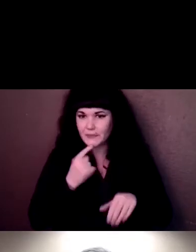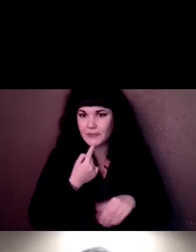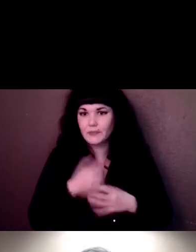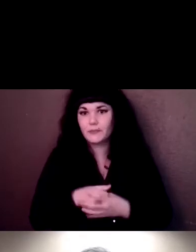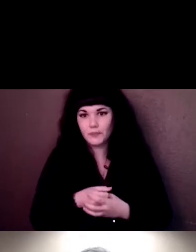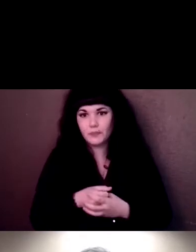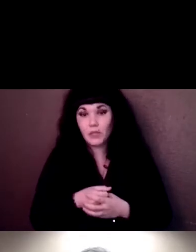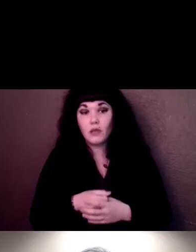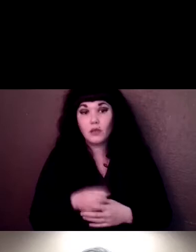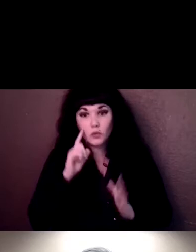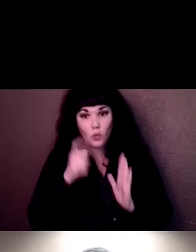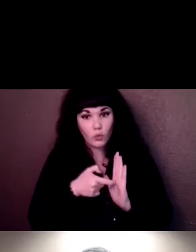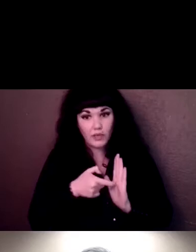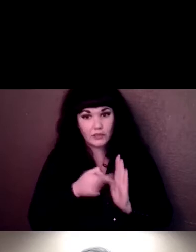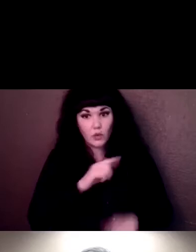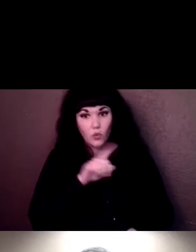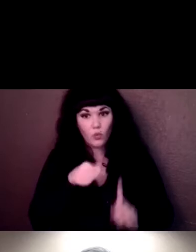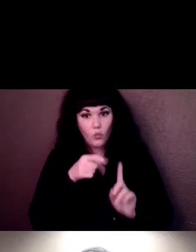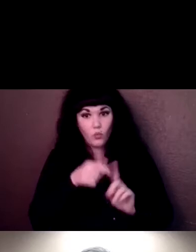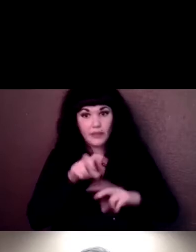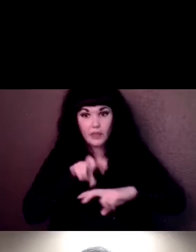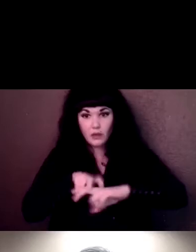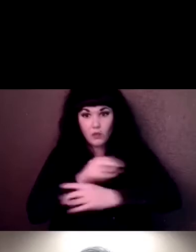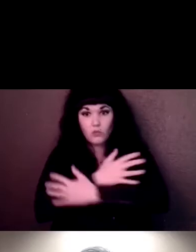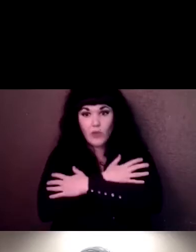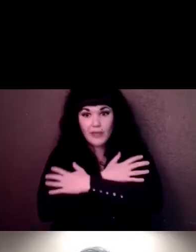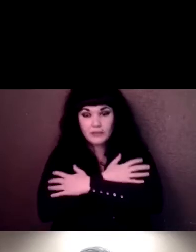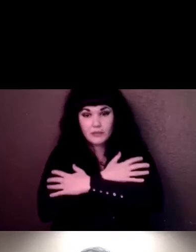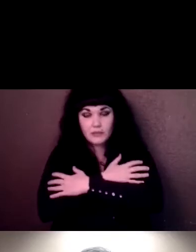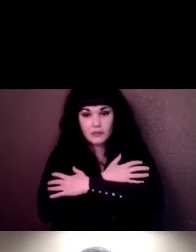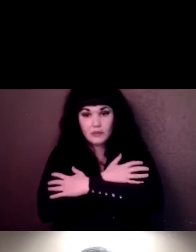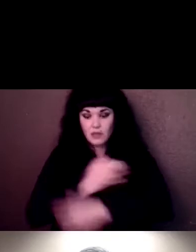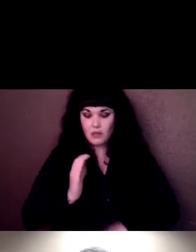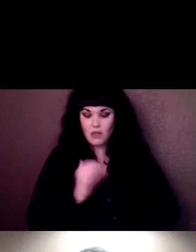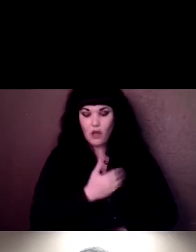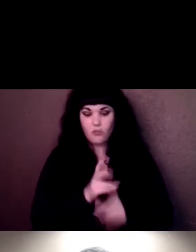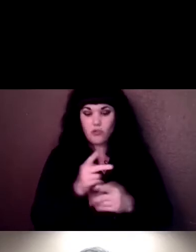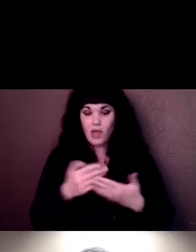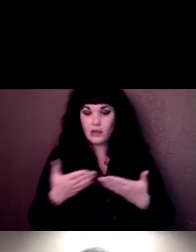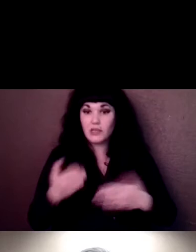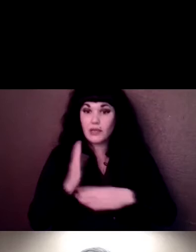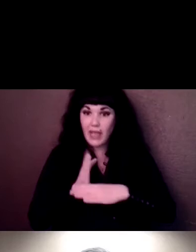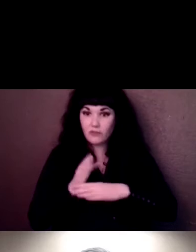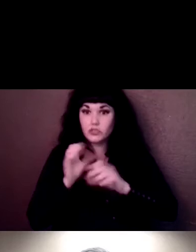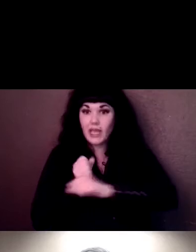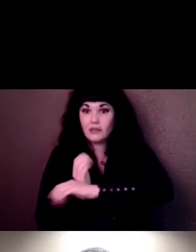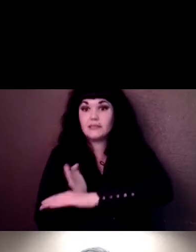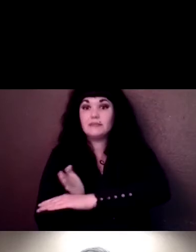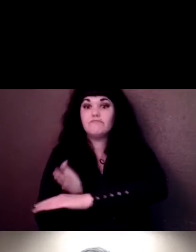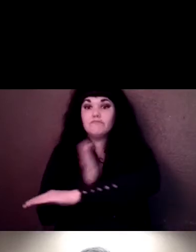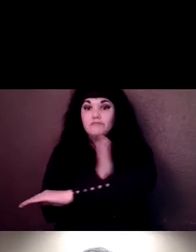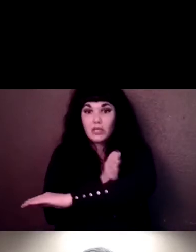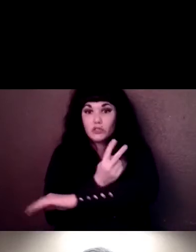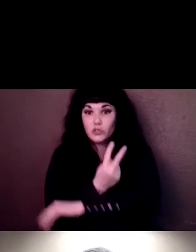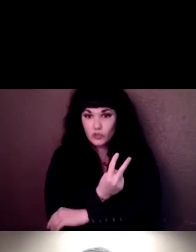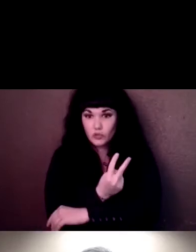rest level, Axio's product, on average, can lower pain to about 2. But notice it doesn't allow pain